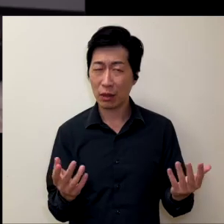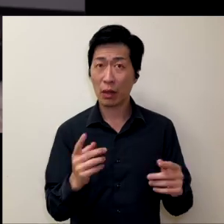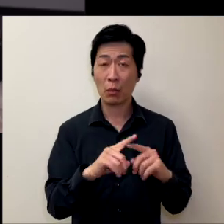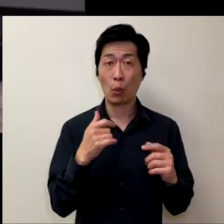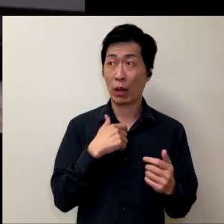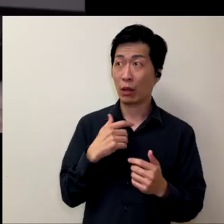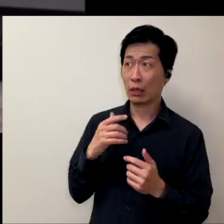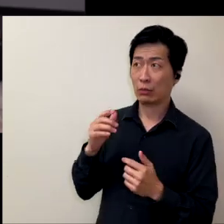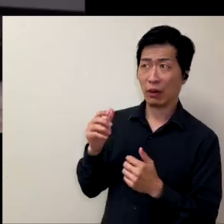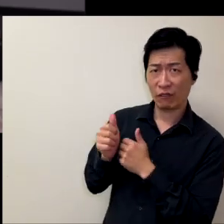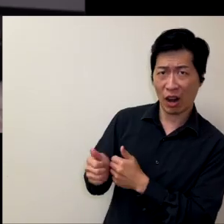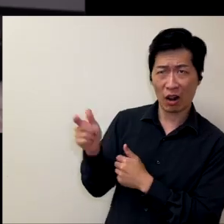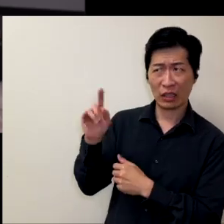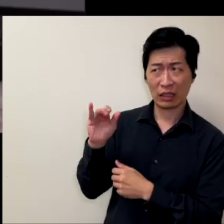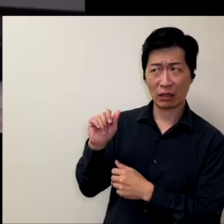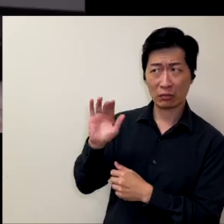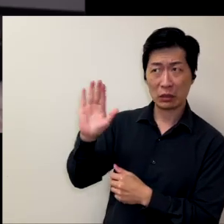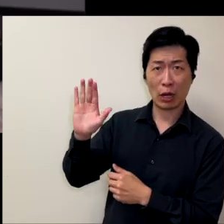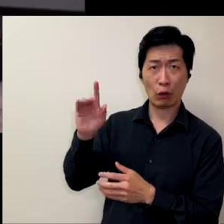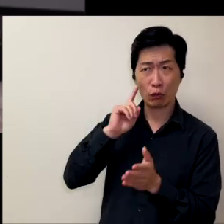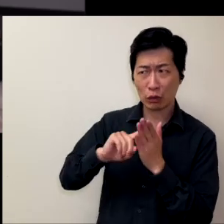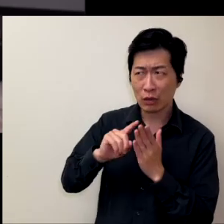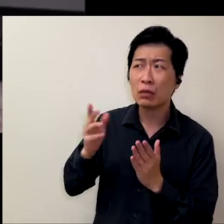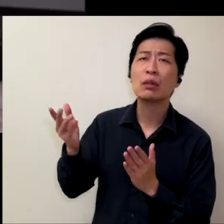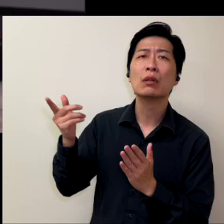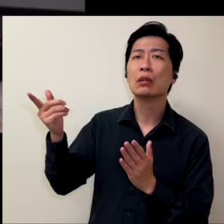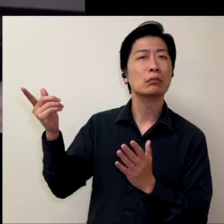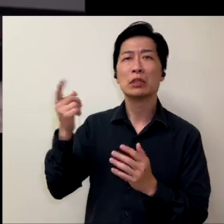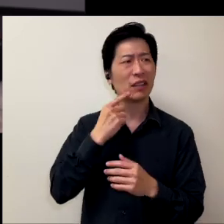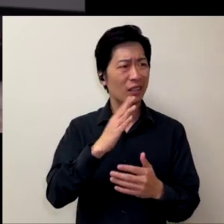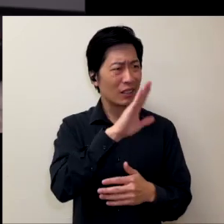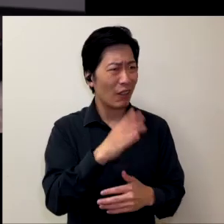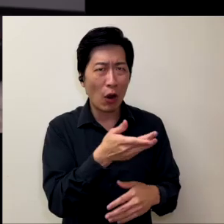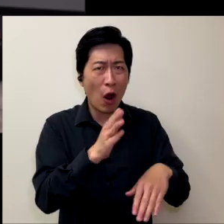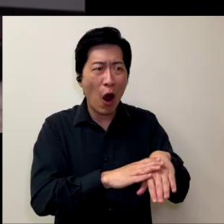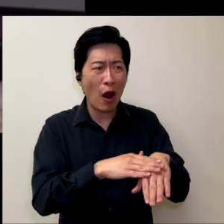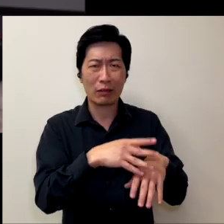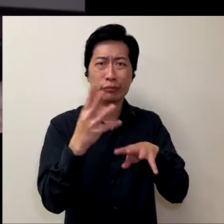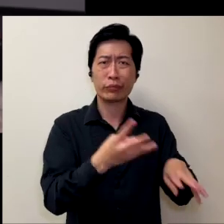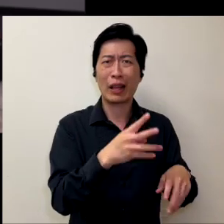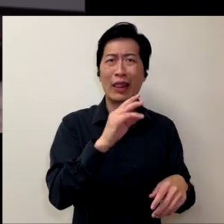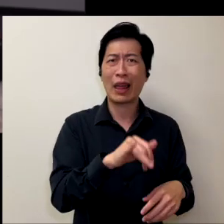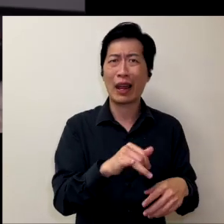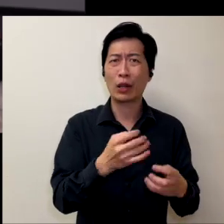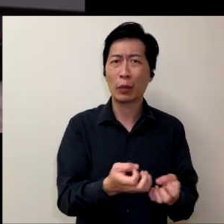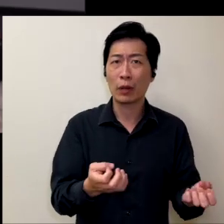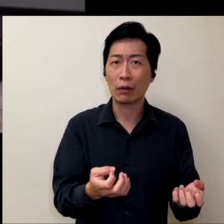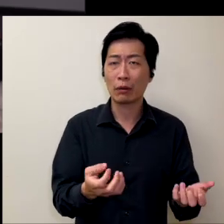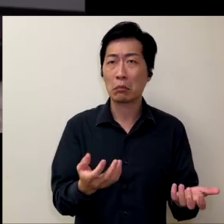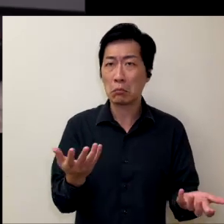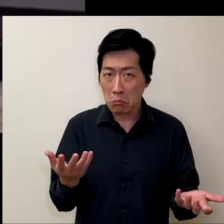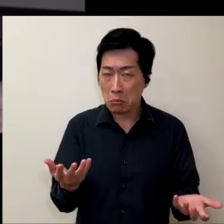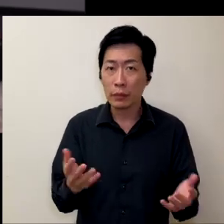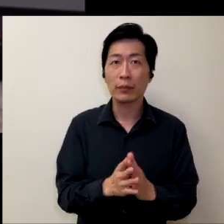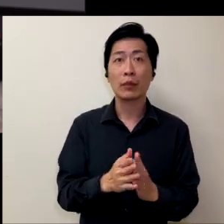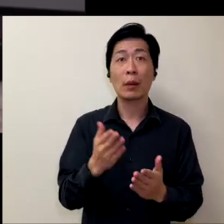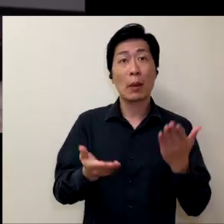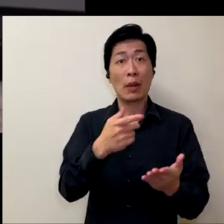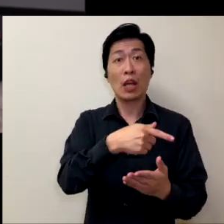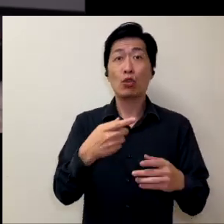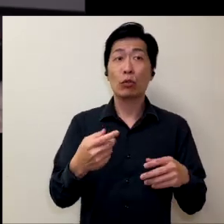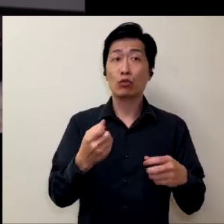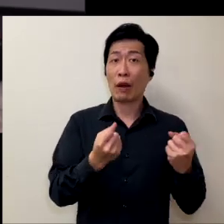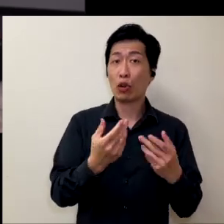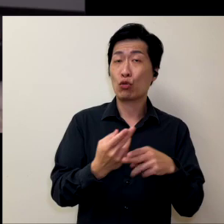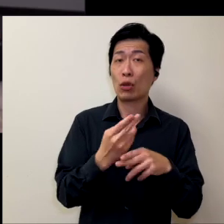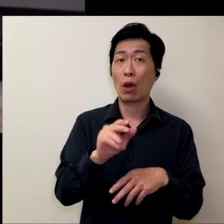technologies. But if we take Tesla to their word, the car was never equipped with the full self-driving technology. Now, they may